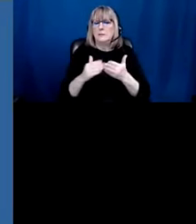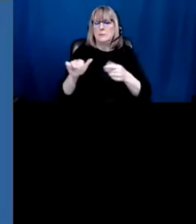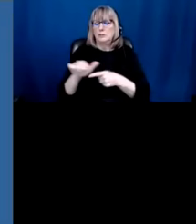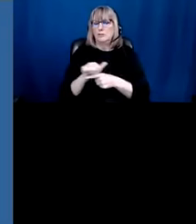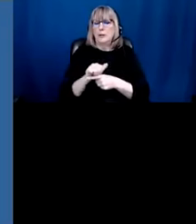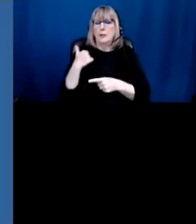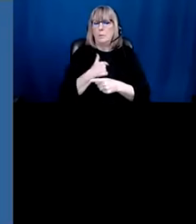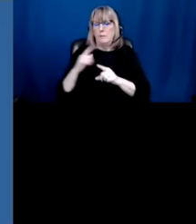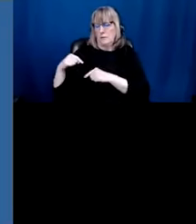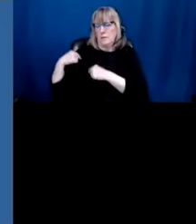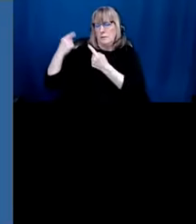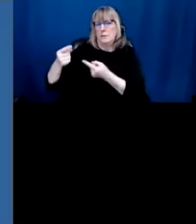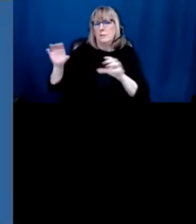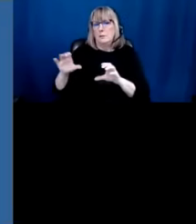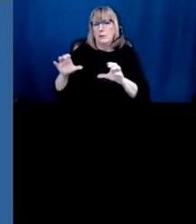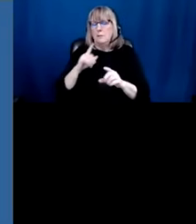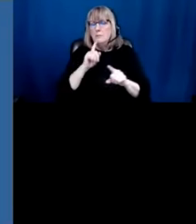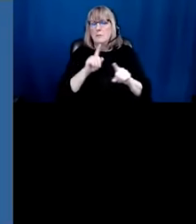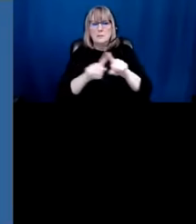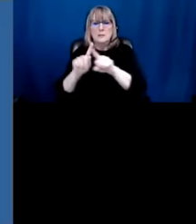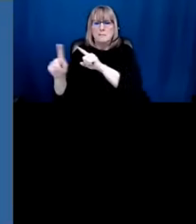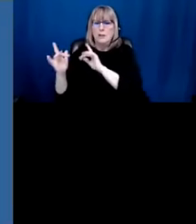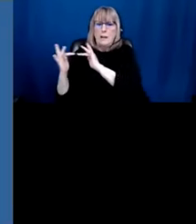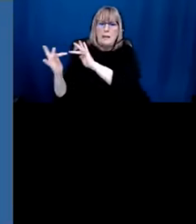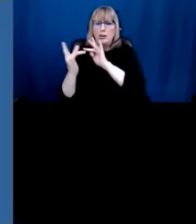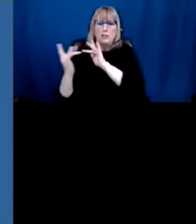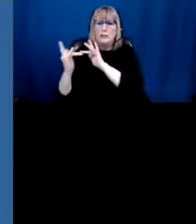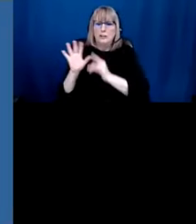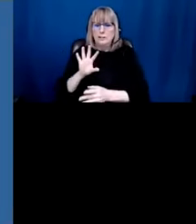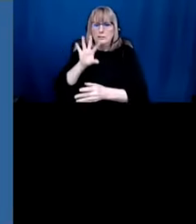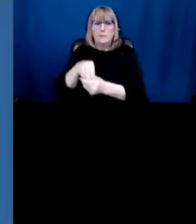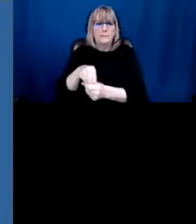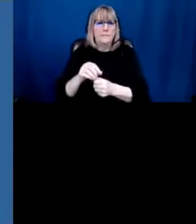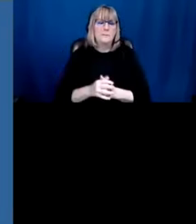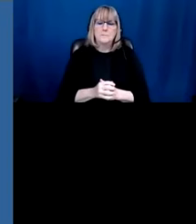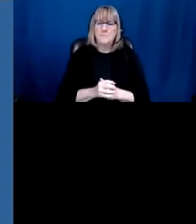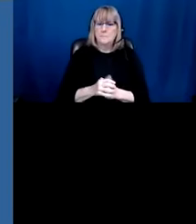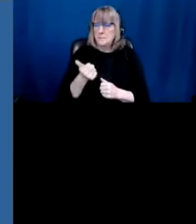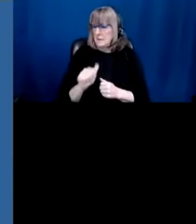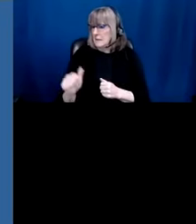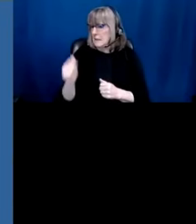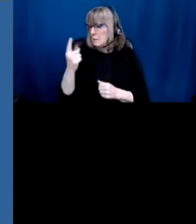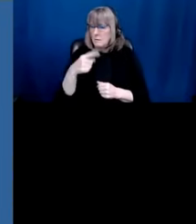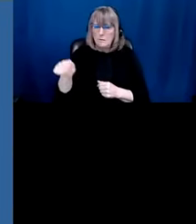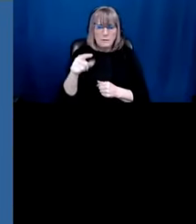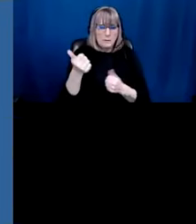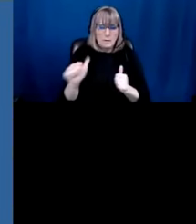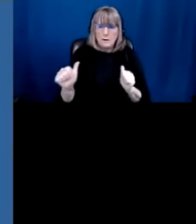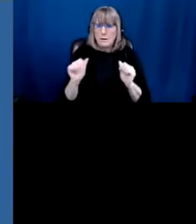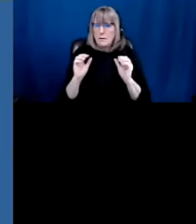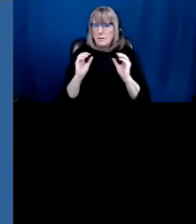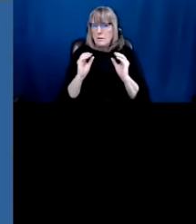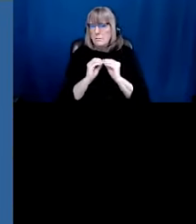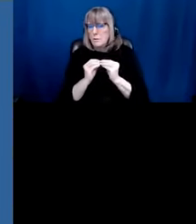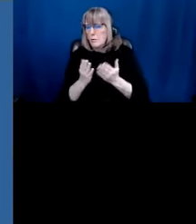we have done. We've got some different outreach that we've engaged in. And if anybody has any further